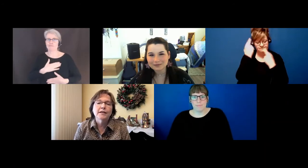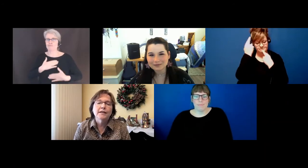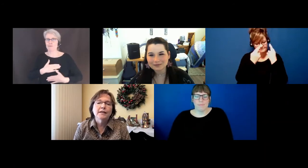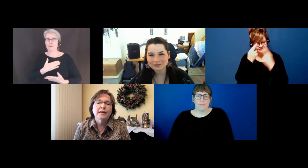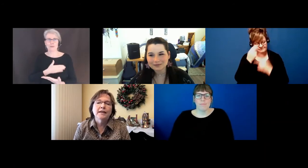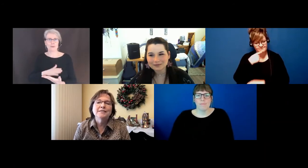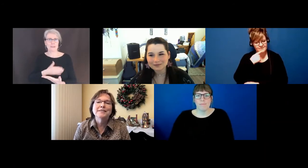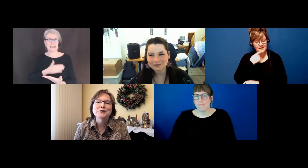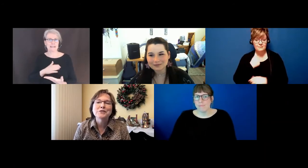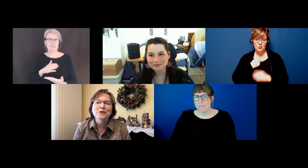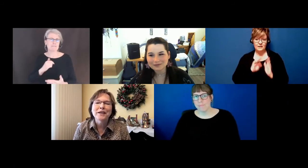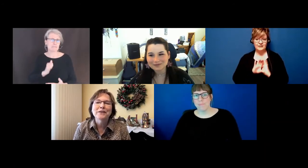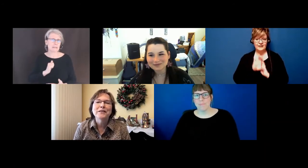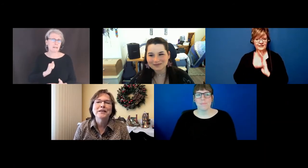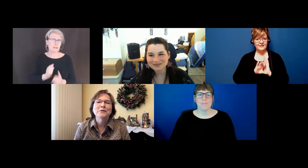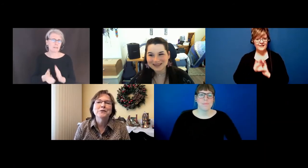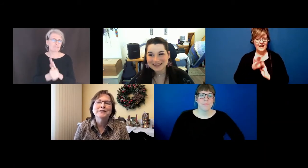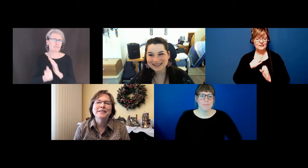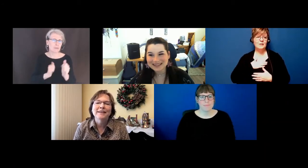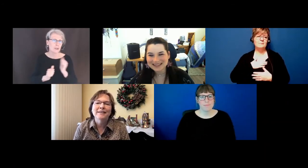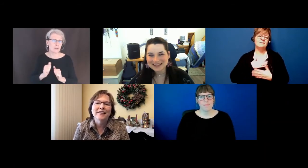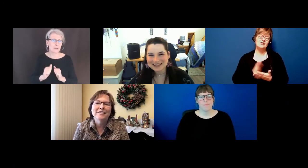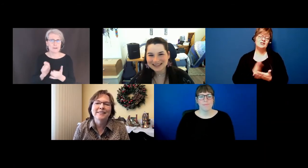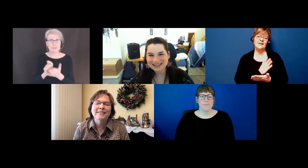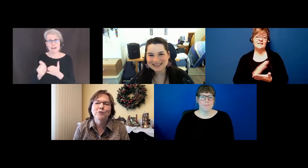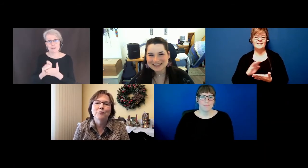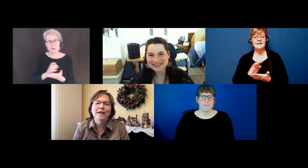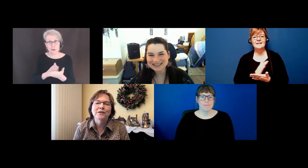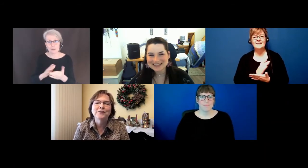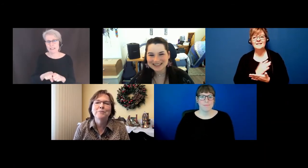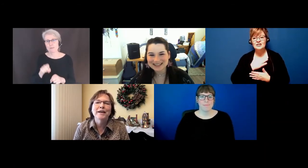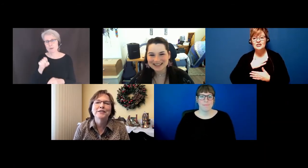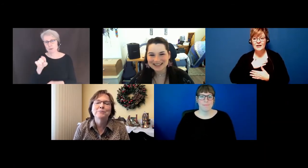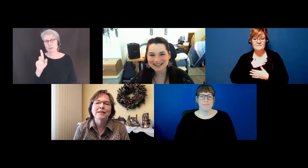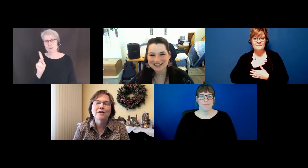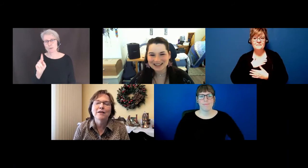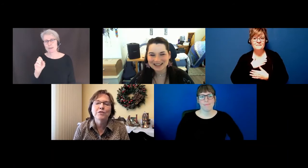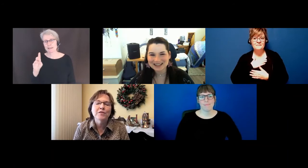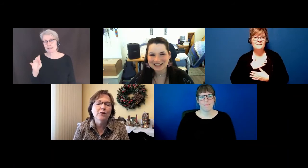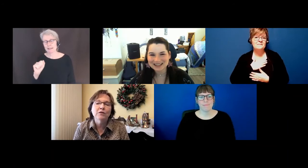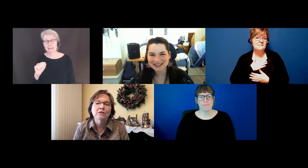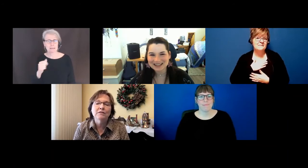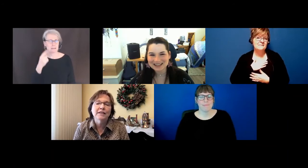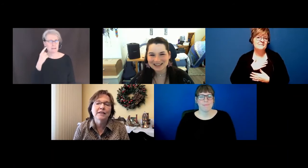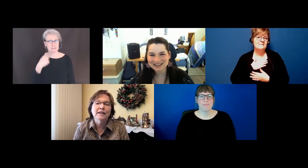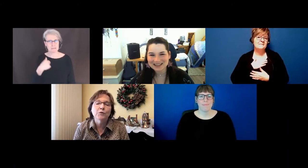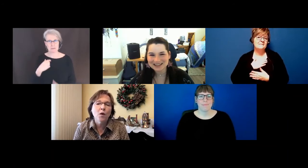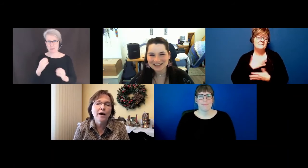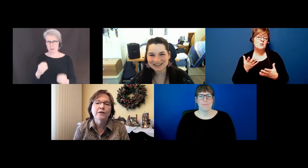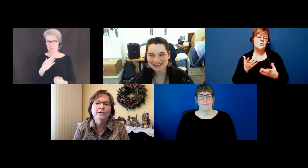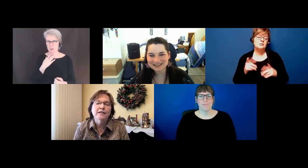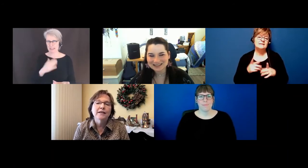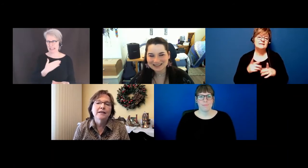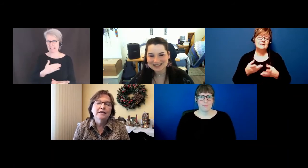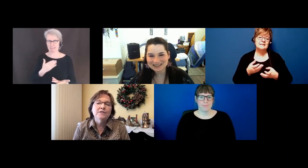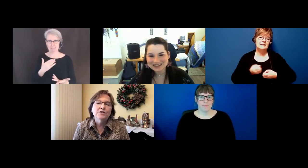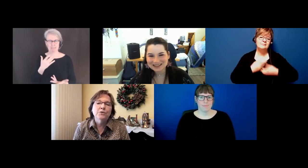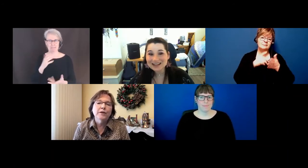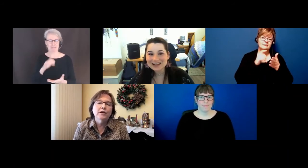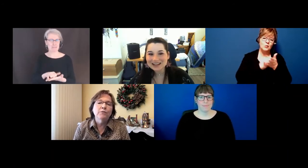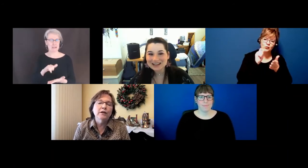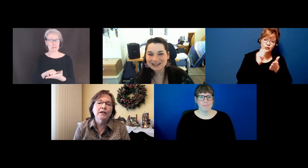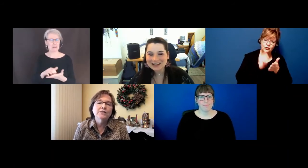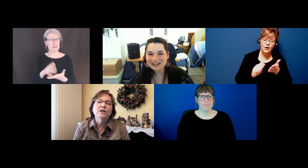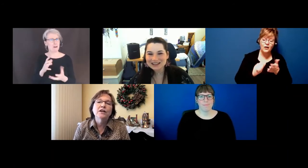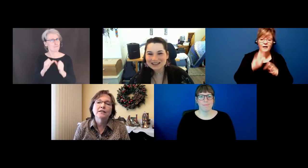performer and a singer-songwriter like you, Kristina. And I couldn't imagine my life without singing in choirs. So